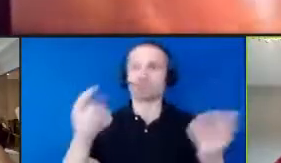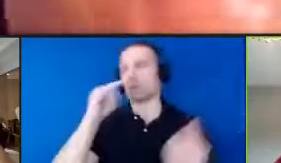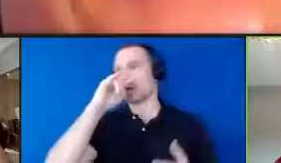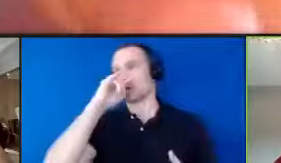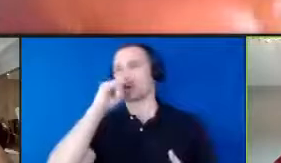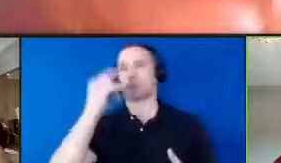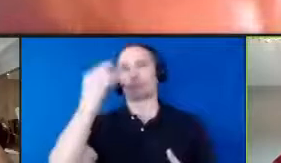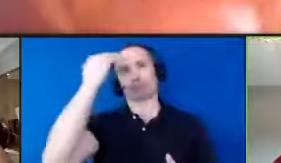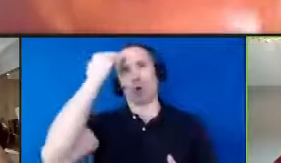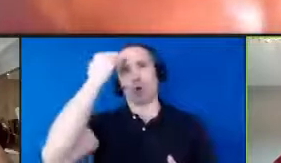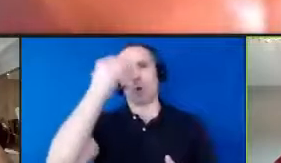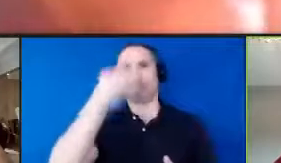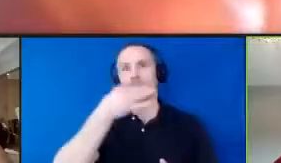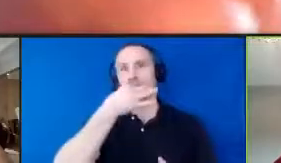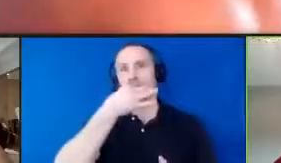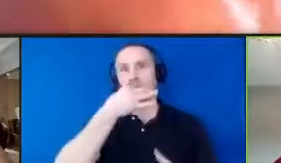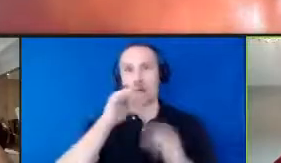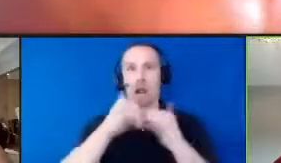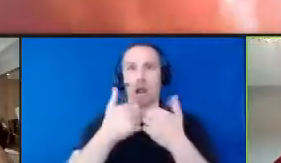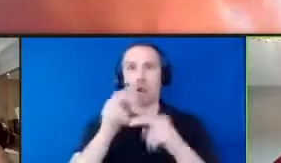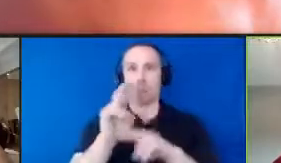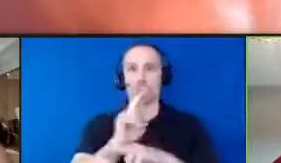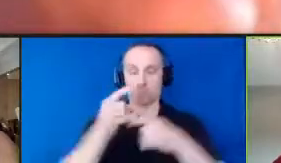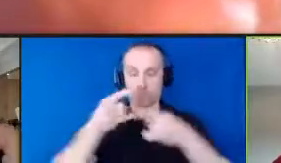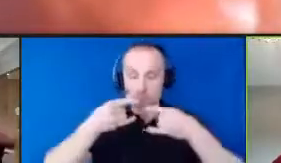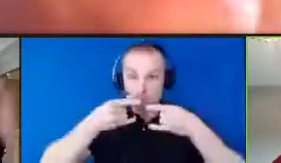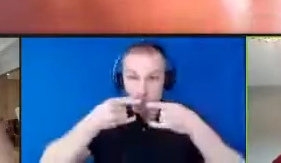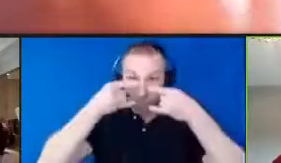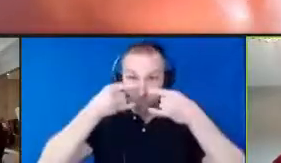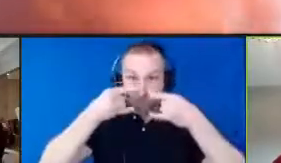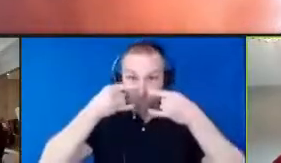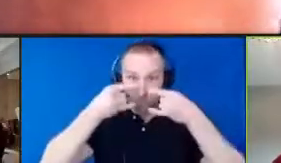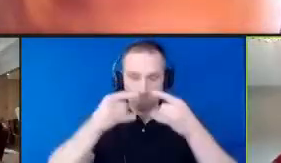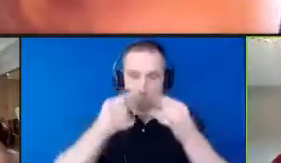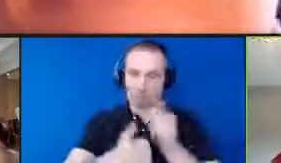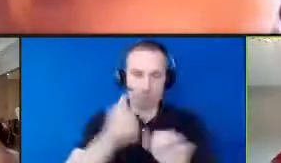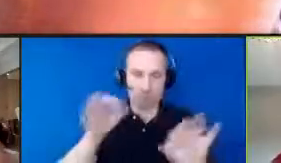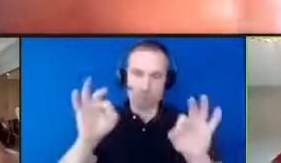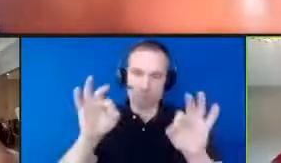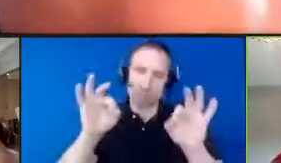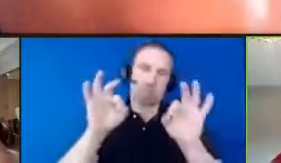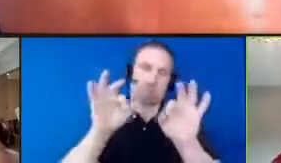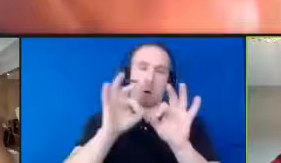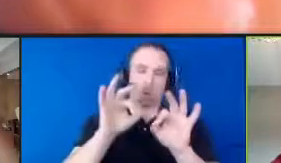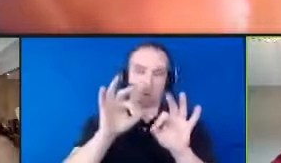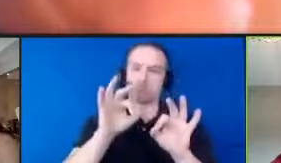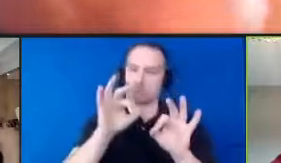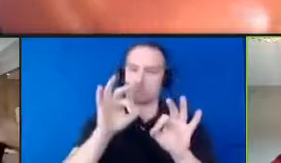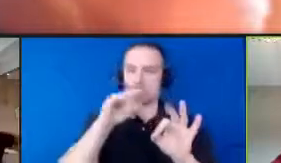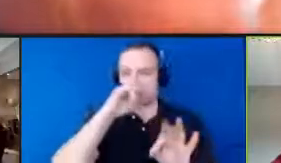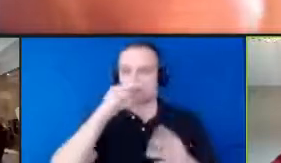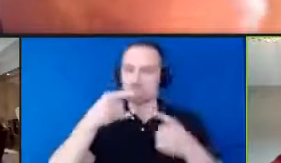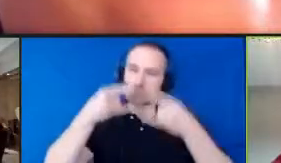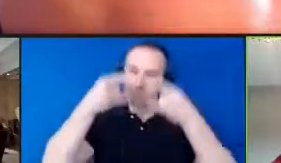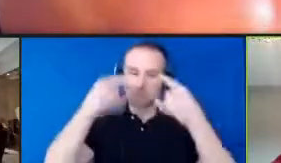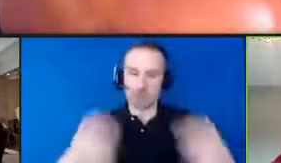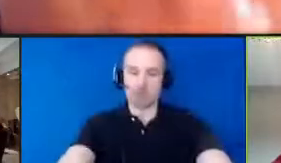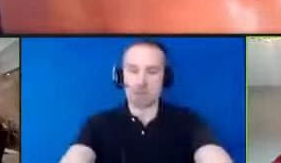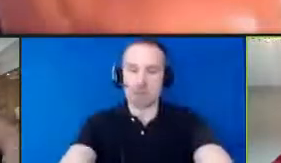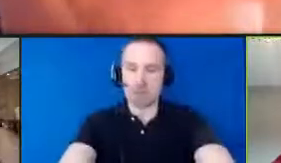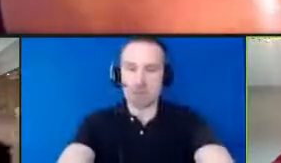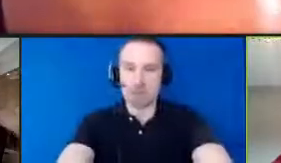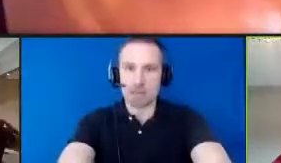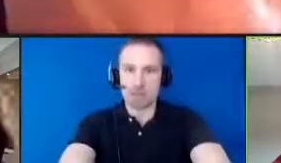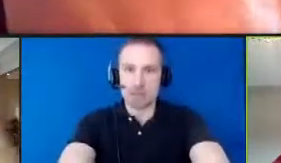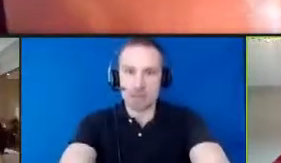at wearing masks, which I think is the single most important thing they can do. The schools are spreading the kids out at lunch where they